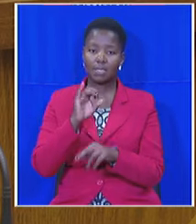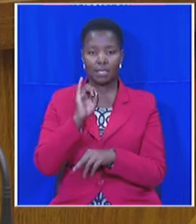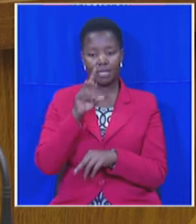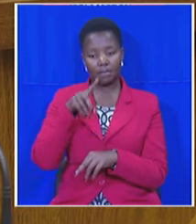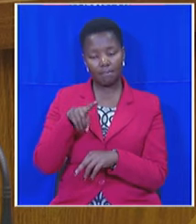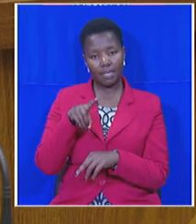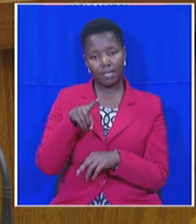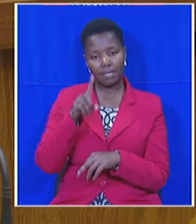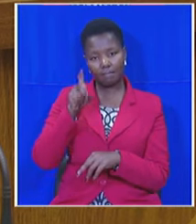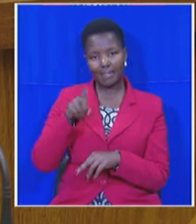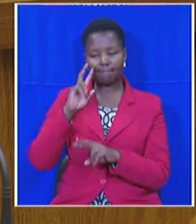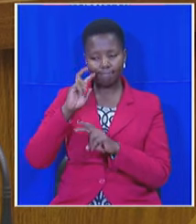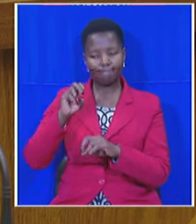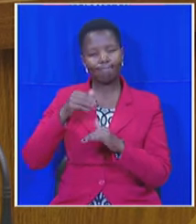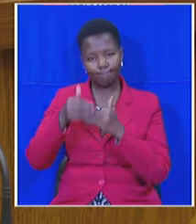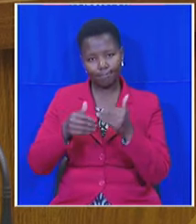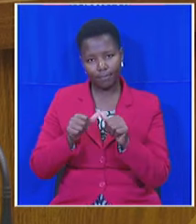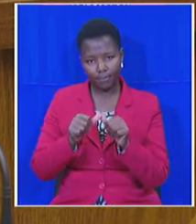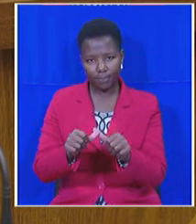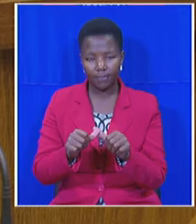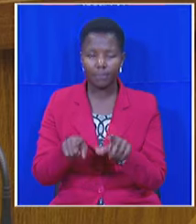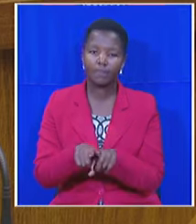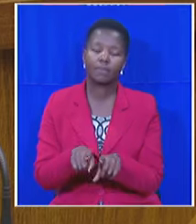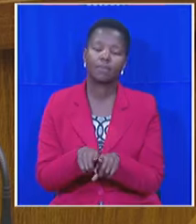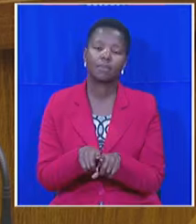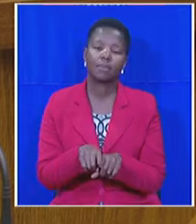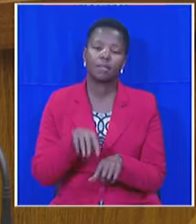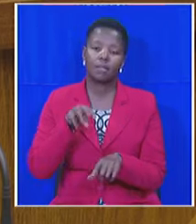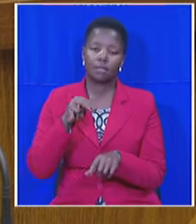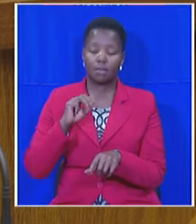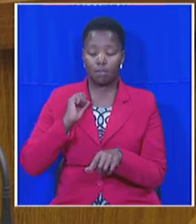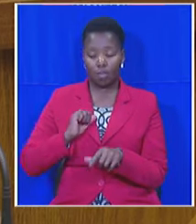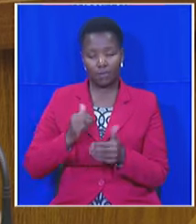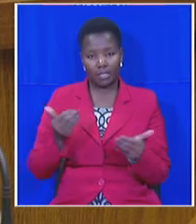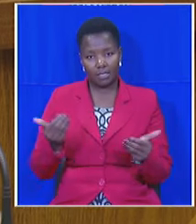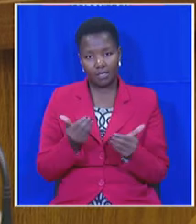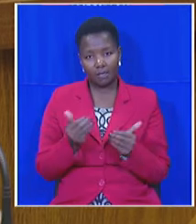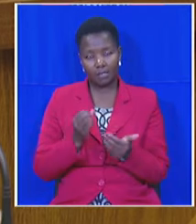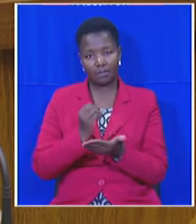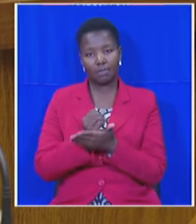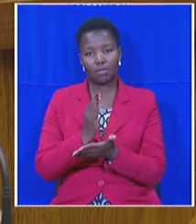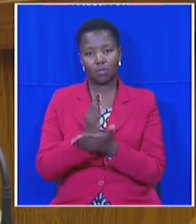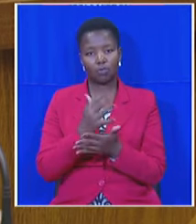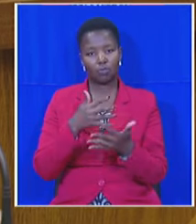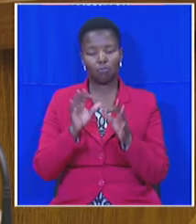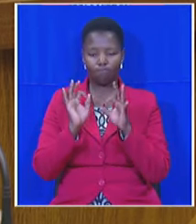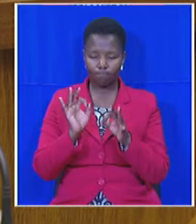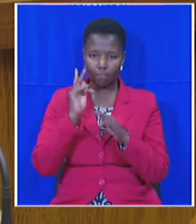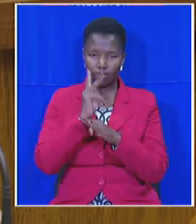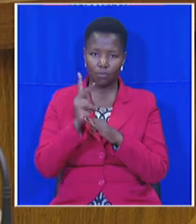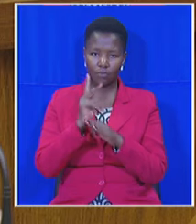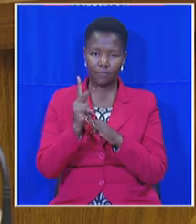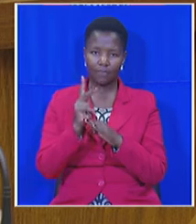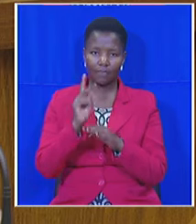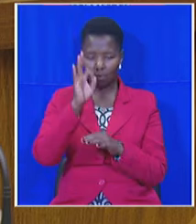over the SAPS and the municipal services to ensure that the realization of the NEP to create a more professional police that enjoys